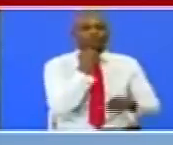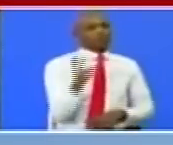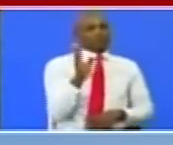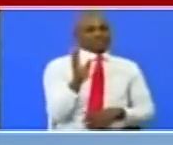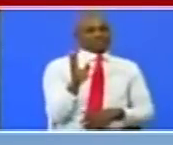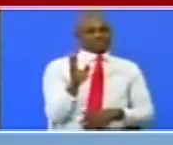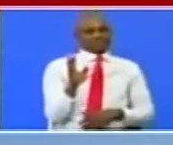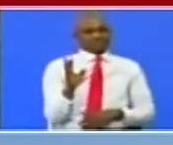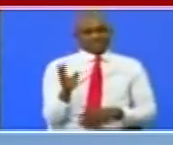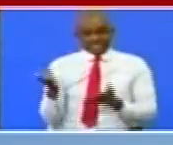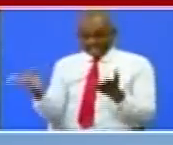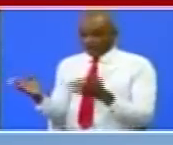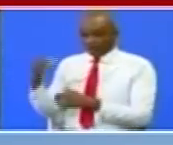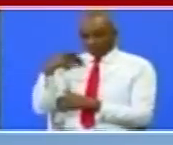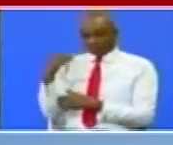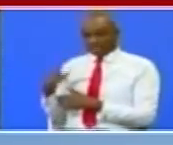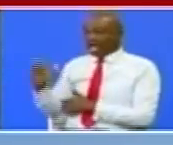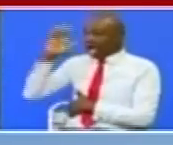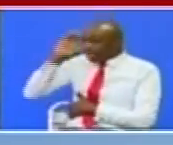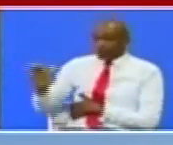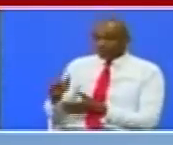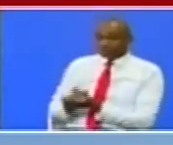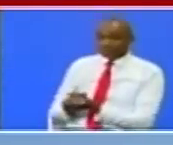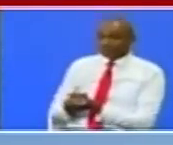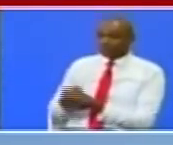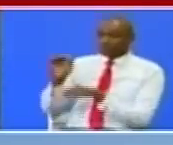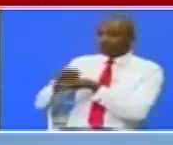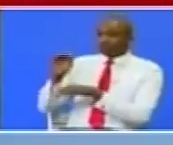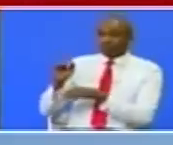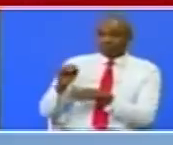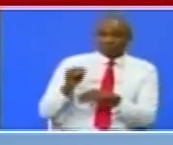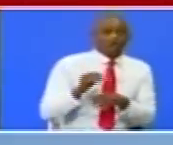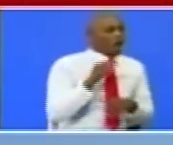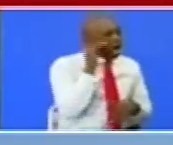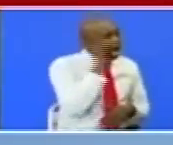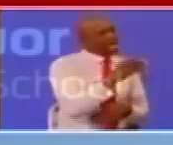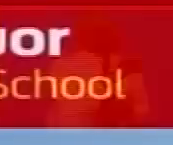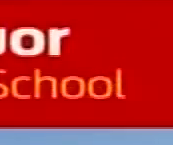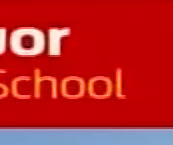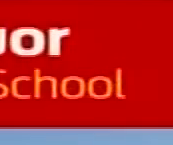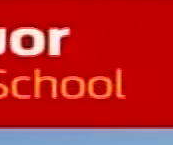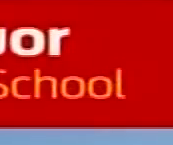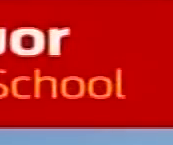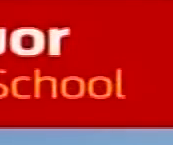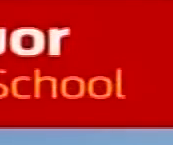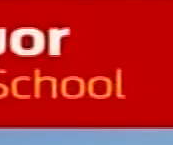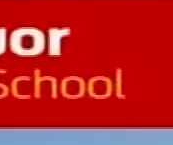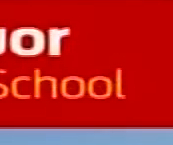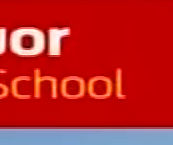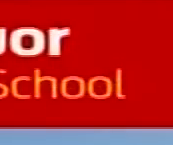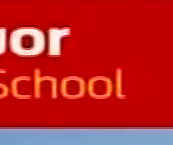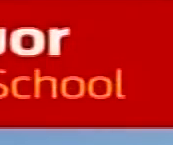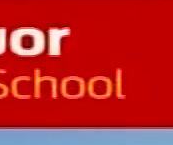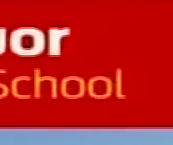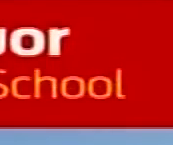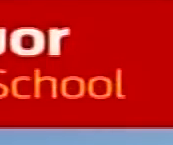Hello. Hello, morning. Morning to you. Mr. Odor? Yes. This is Mama Elijah. Yes,